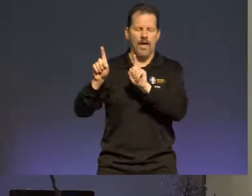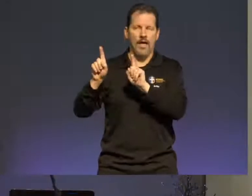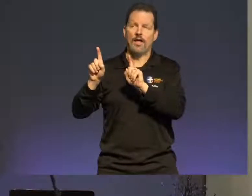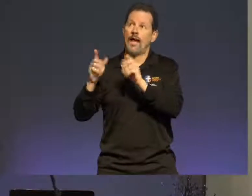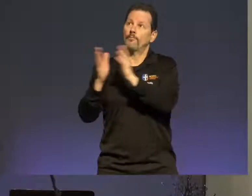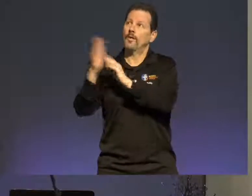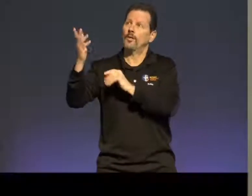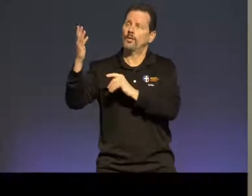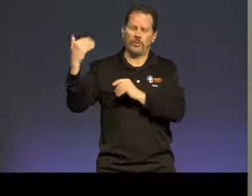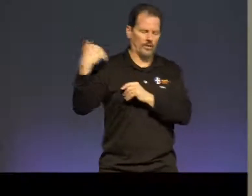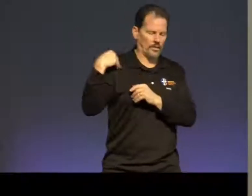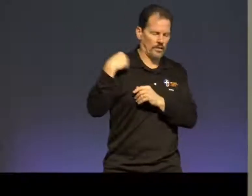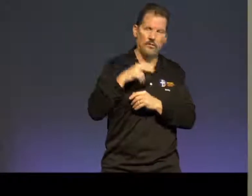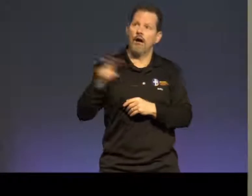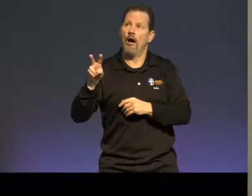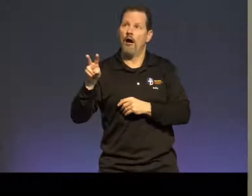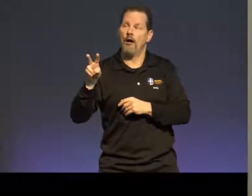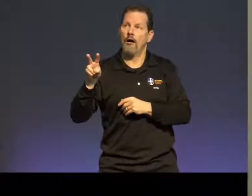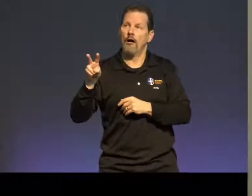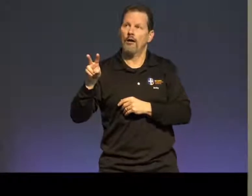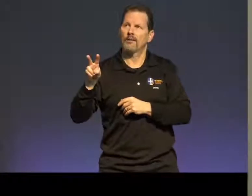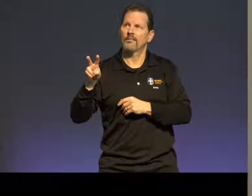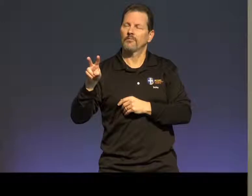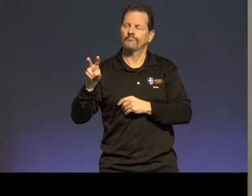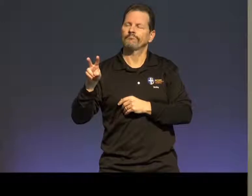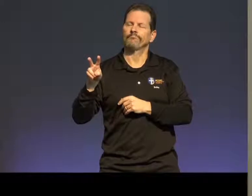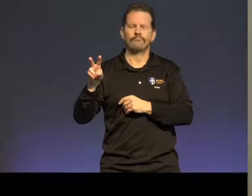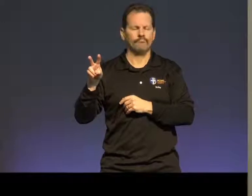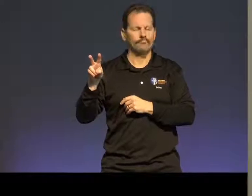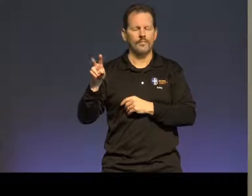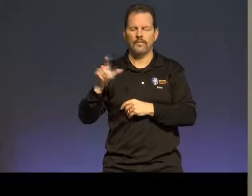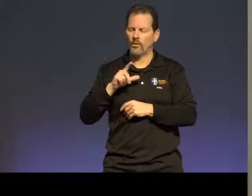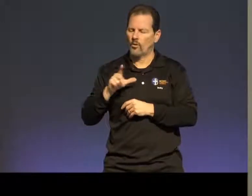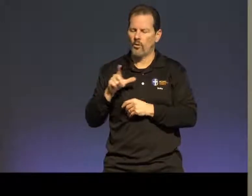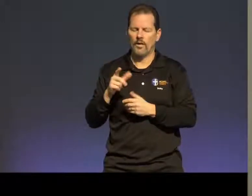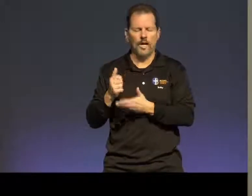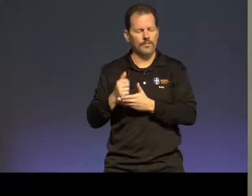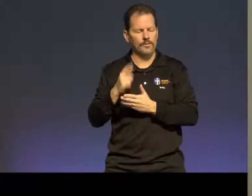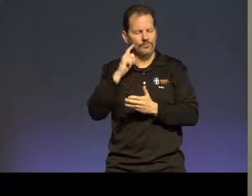that even in those places you still loved us that much.